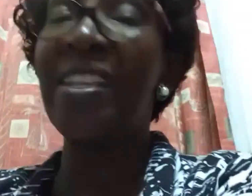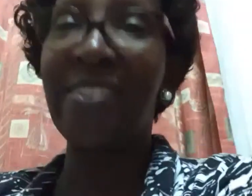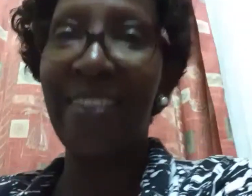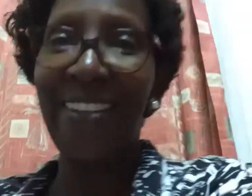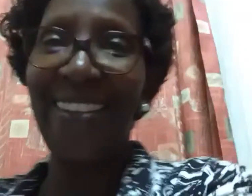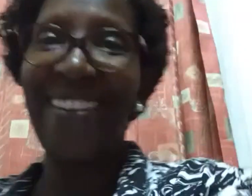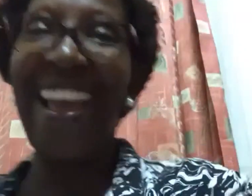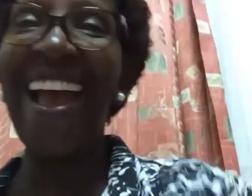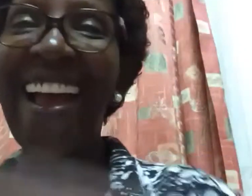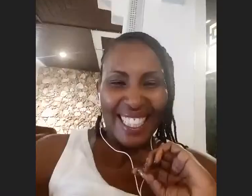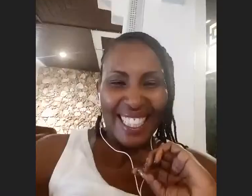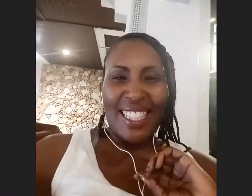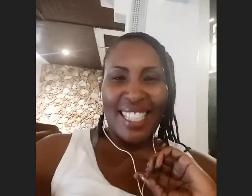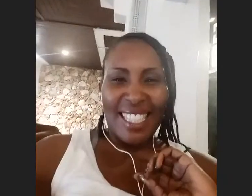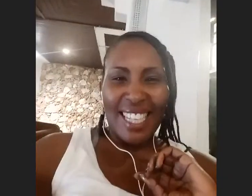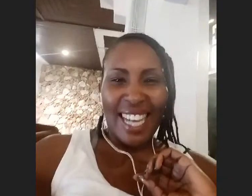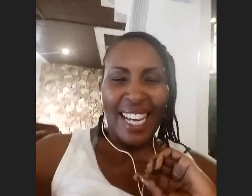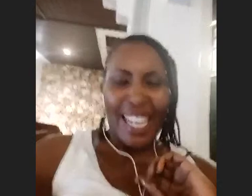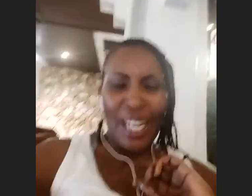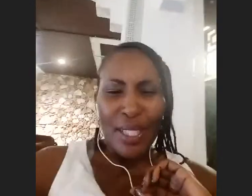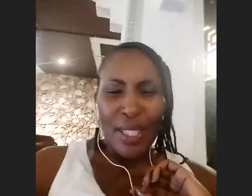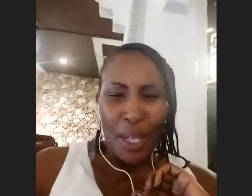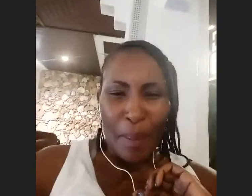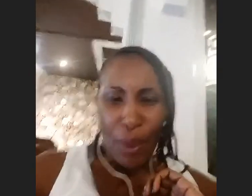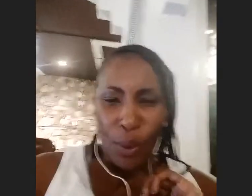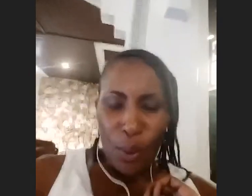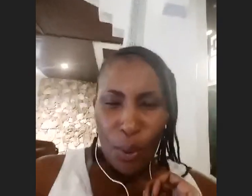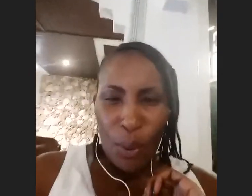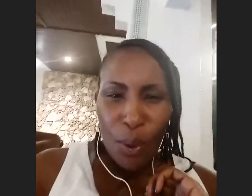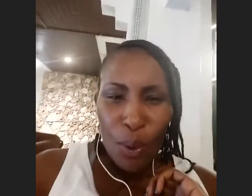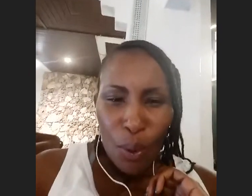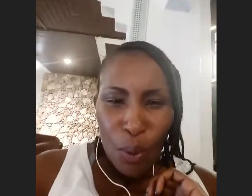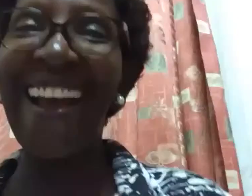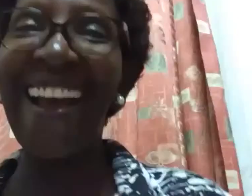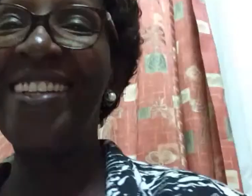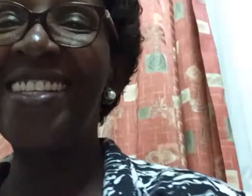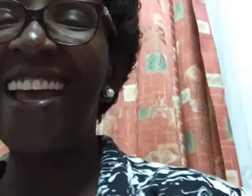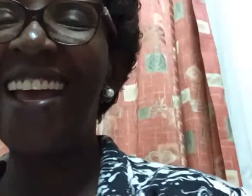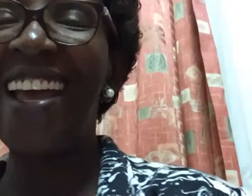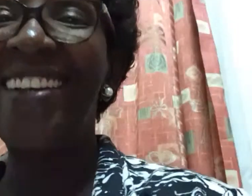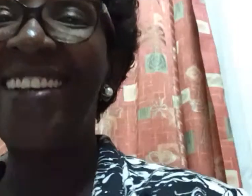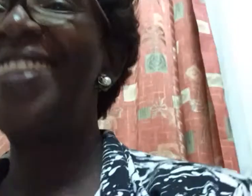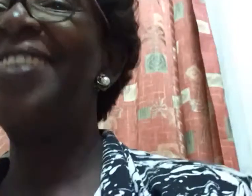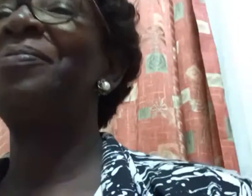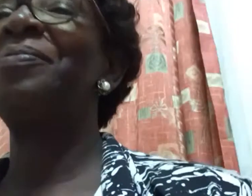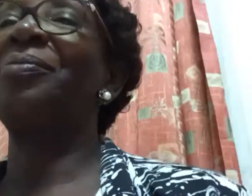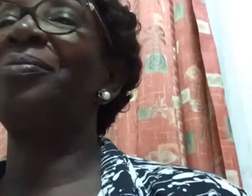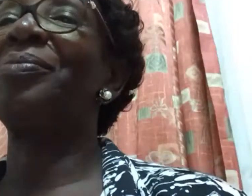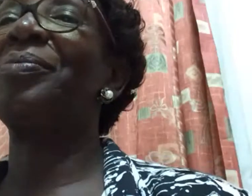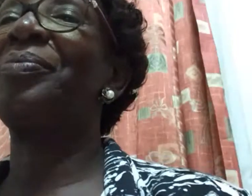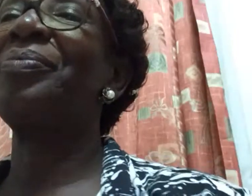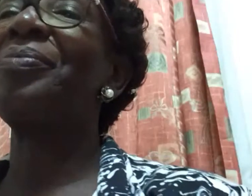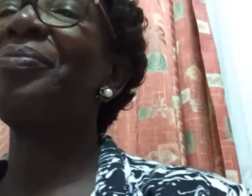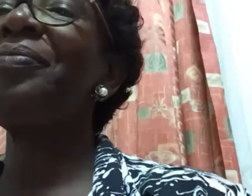you, Grace. Oh, yes. I cannot see your number though. Oh, it's there.